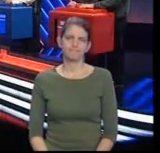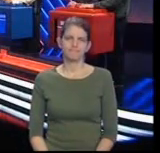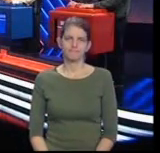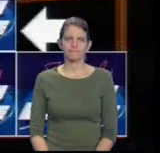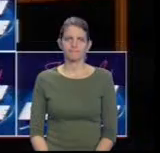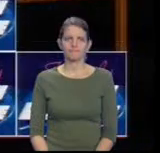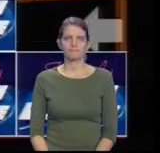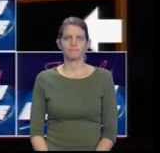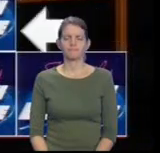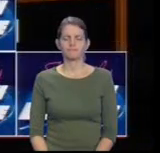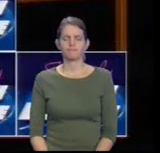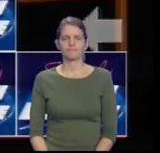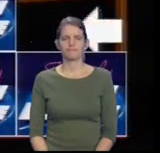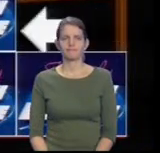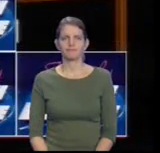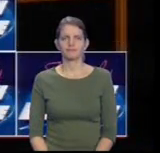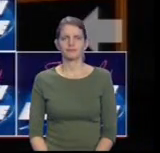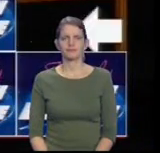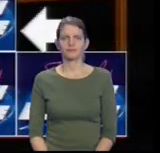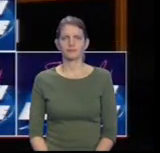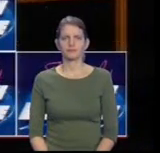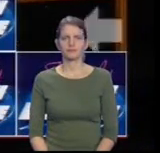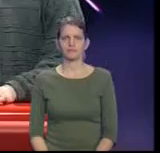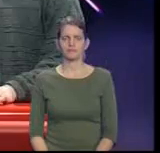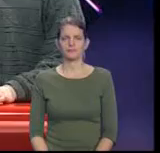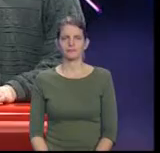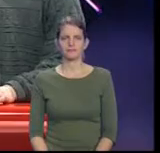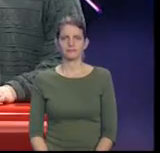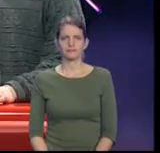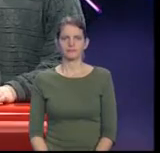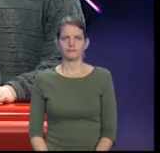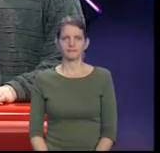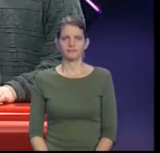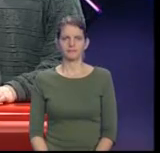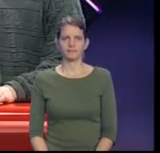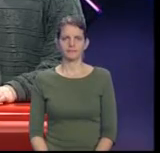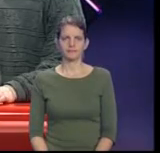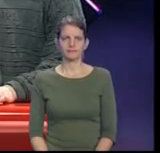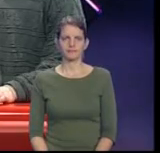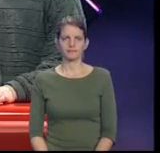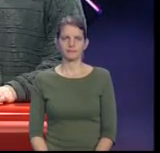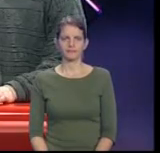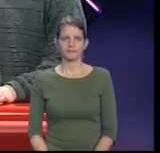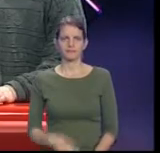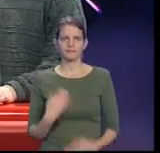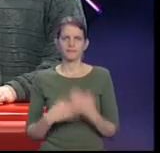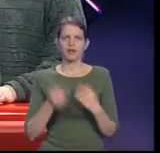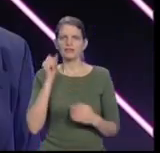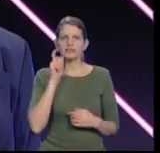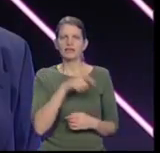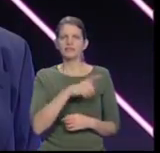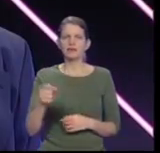Top right, let's move that. 5 seconds, what is it? I will never understand the young people of